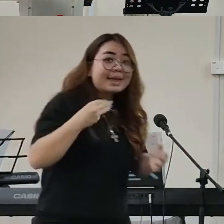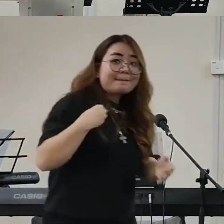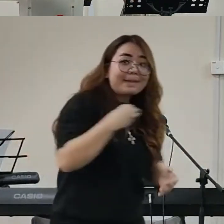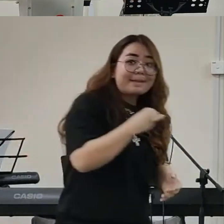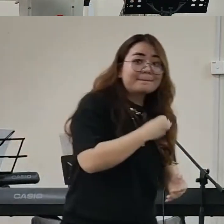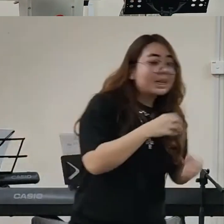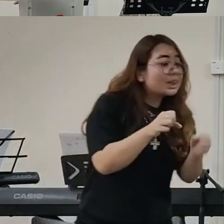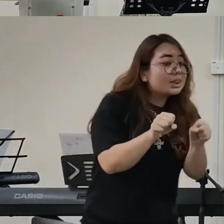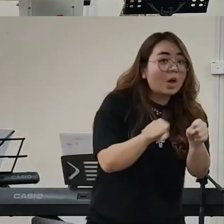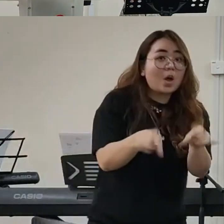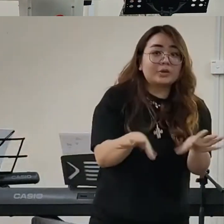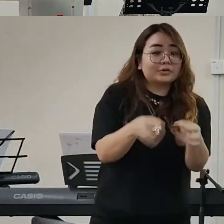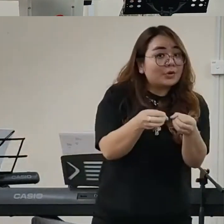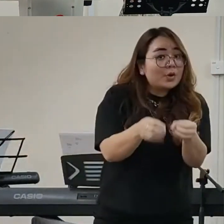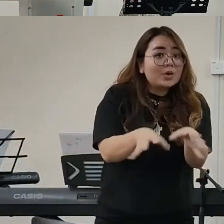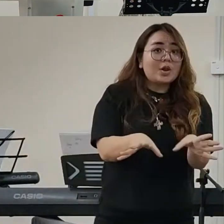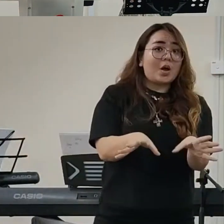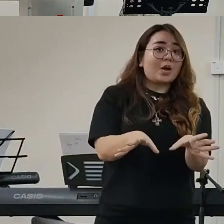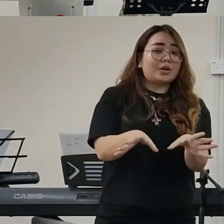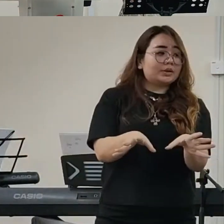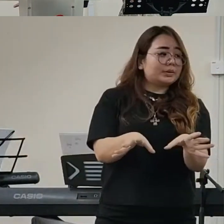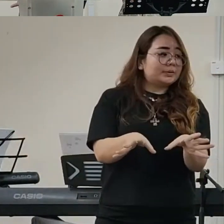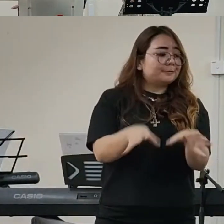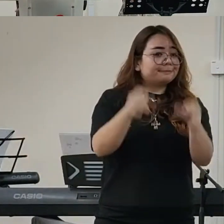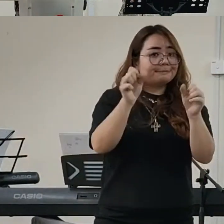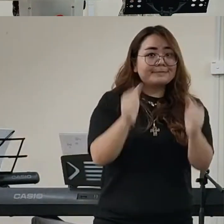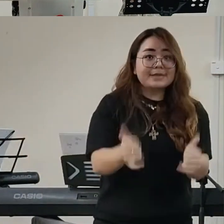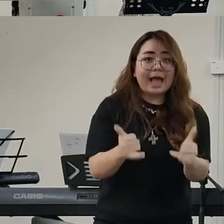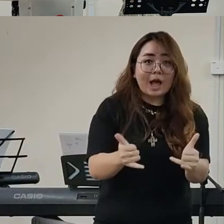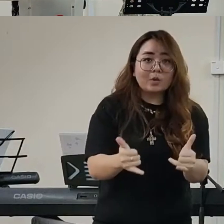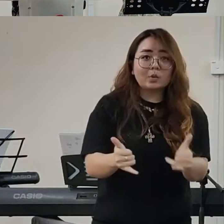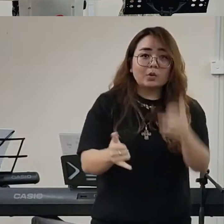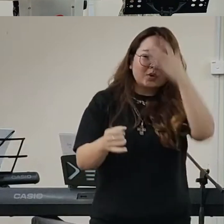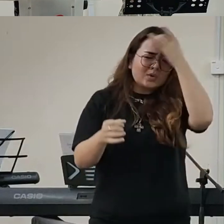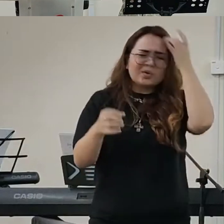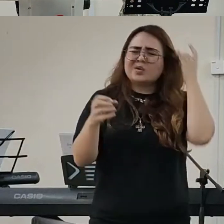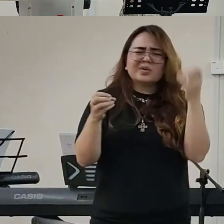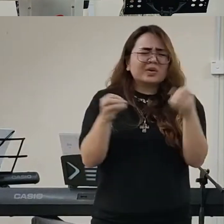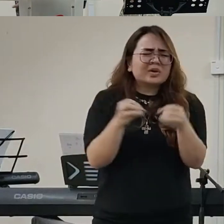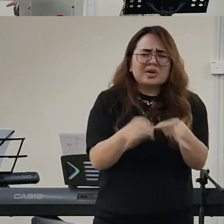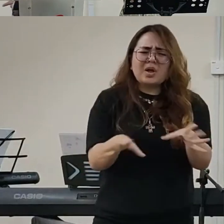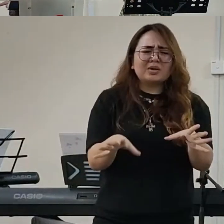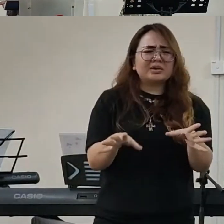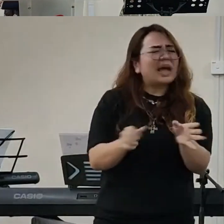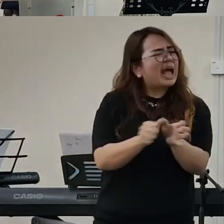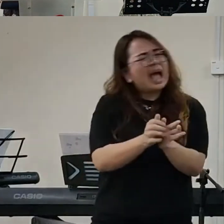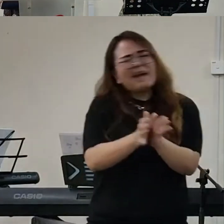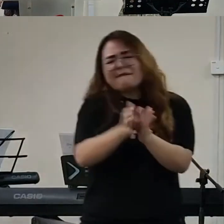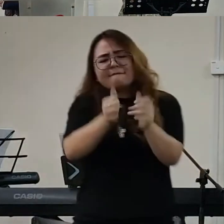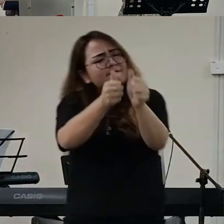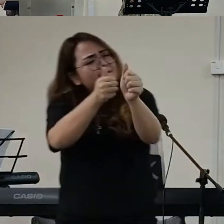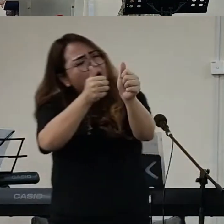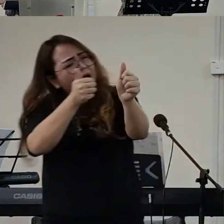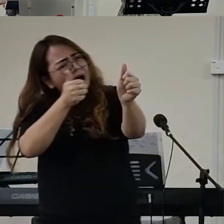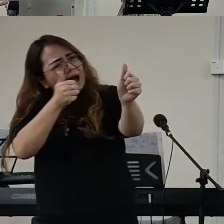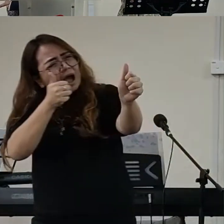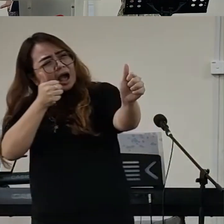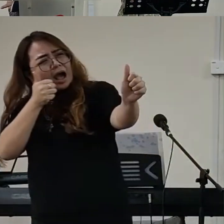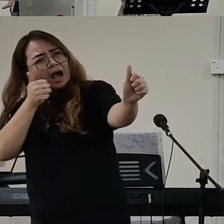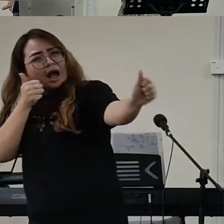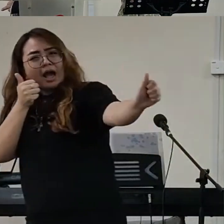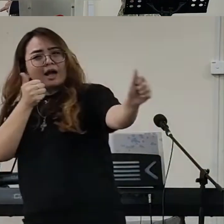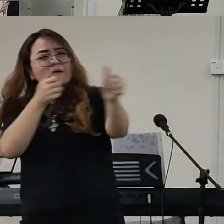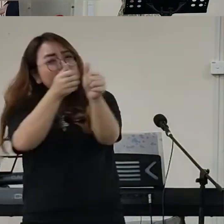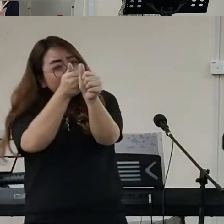the Lord, person who used to be in church but lost. Okay, has been driven away for whatever reason, for some demonic